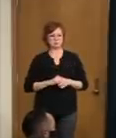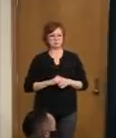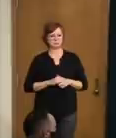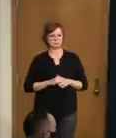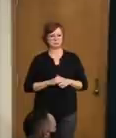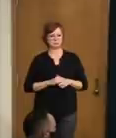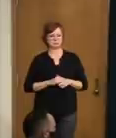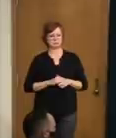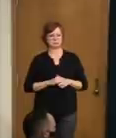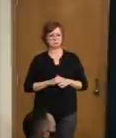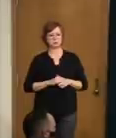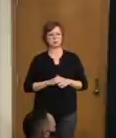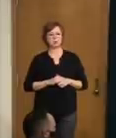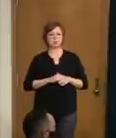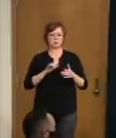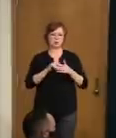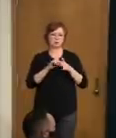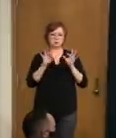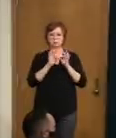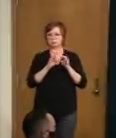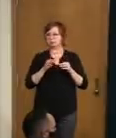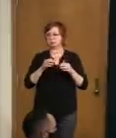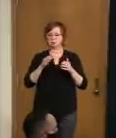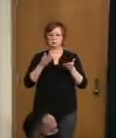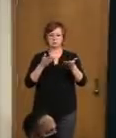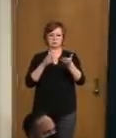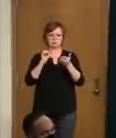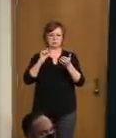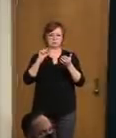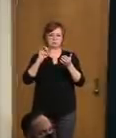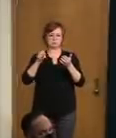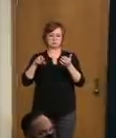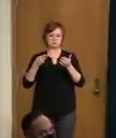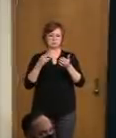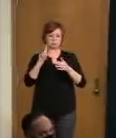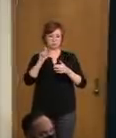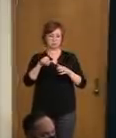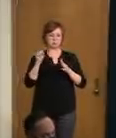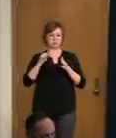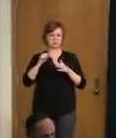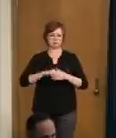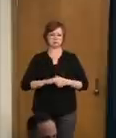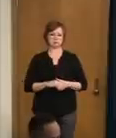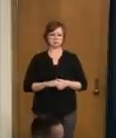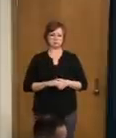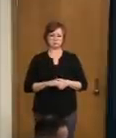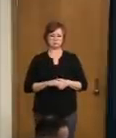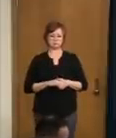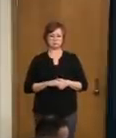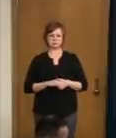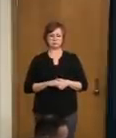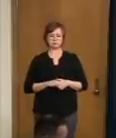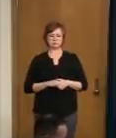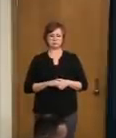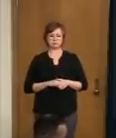the most vulnerable. We'll go back to the room. Steph? Yeah, Dr. Shahab,